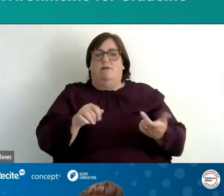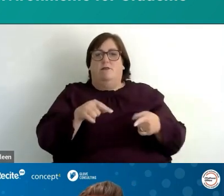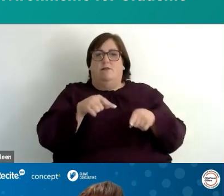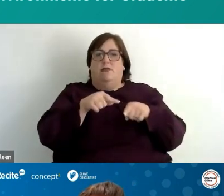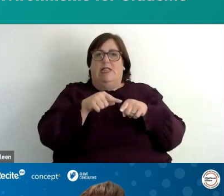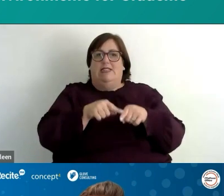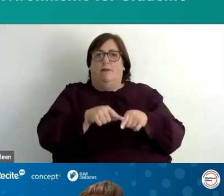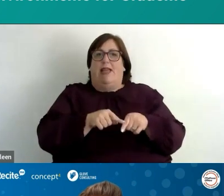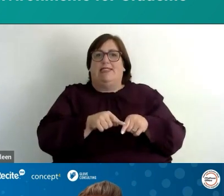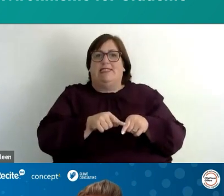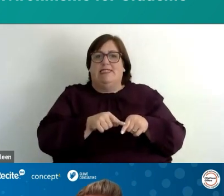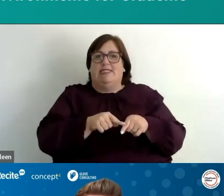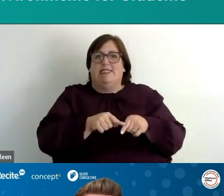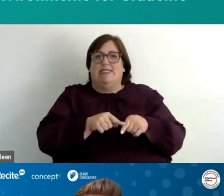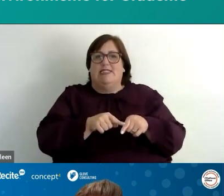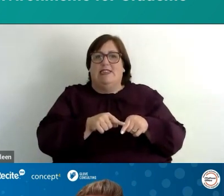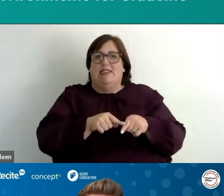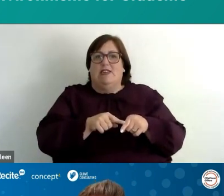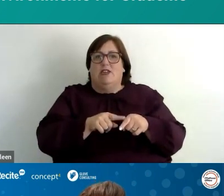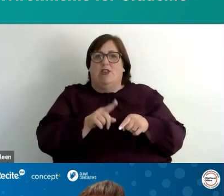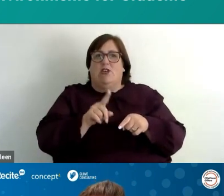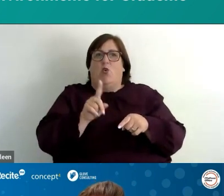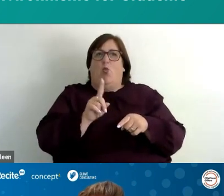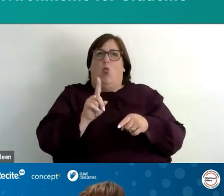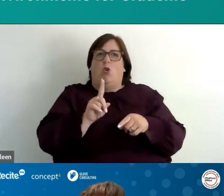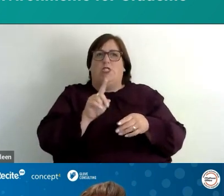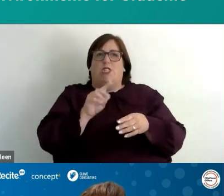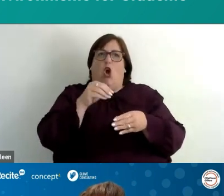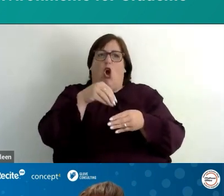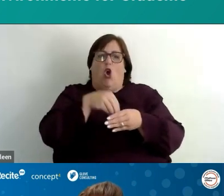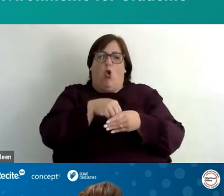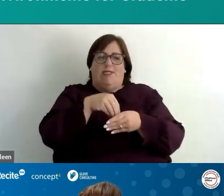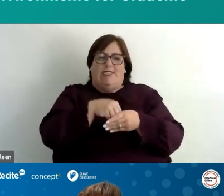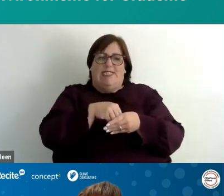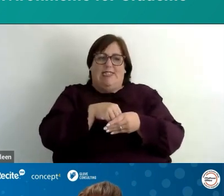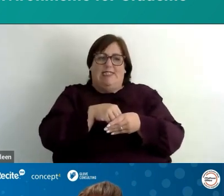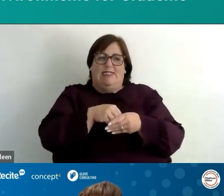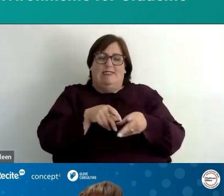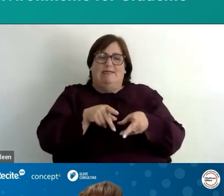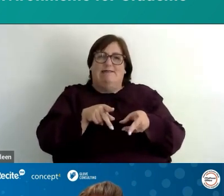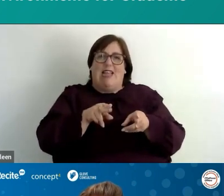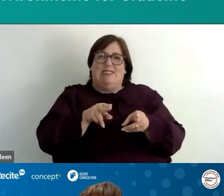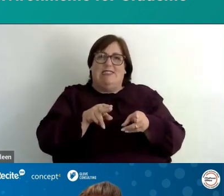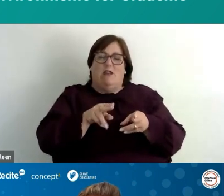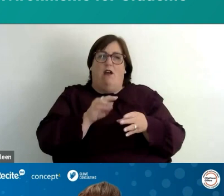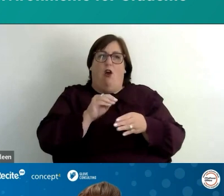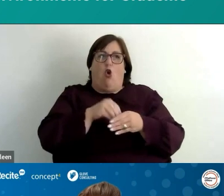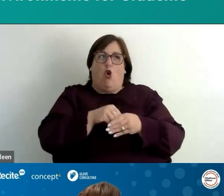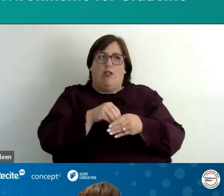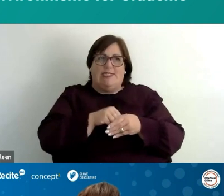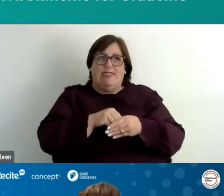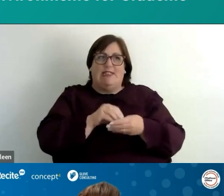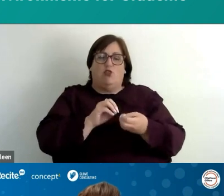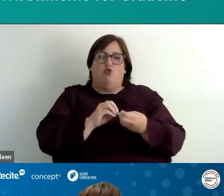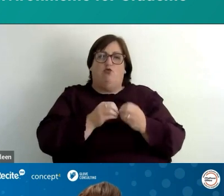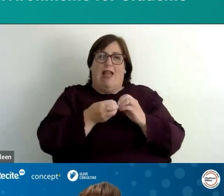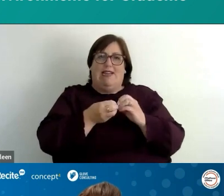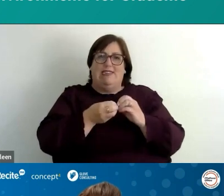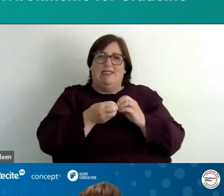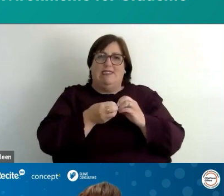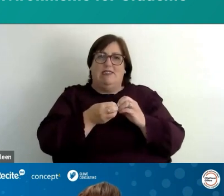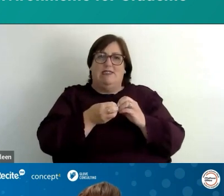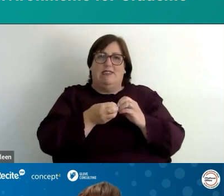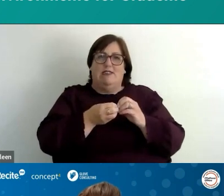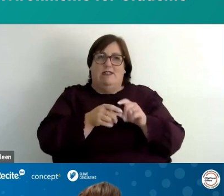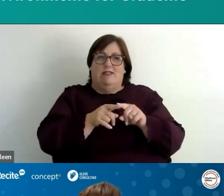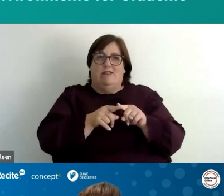say, what's a content editor? A content creator, a content editor should be, to